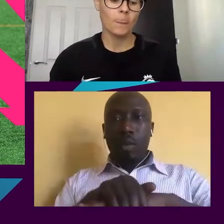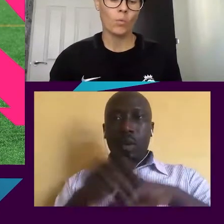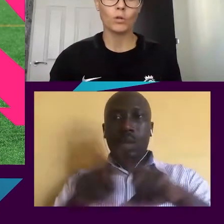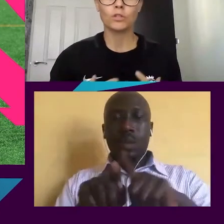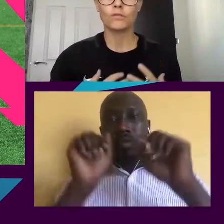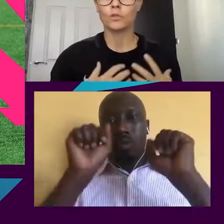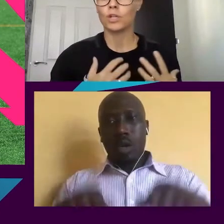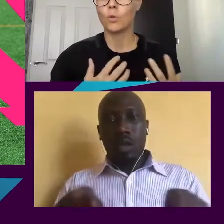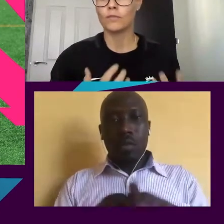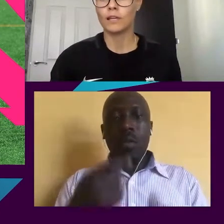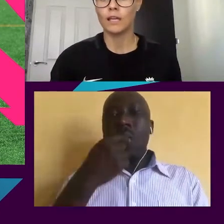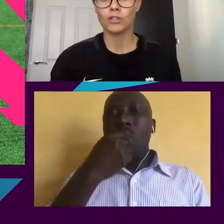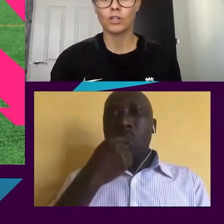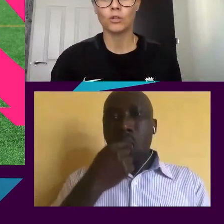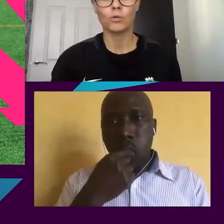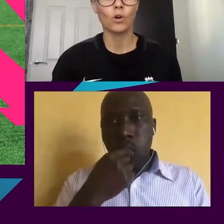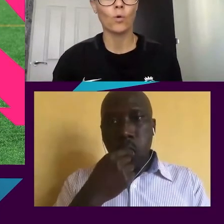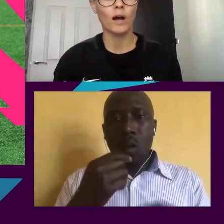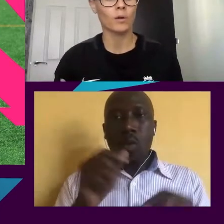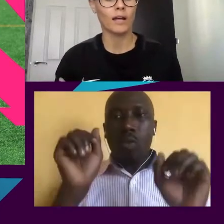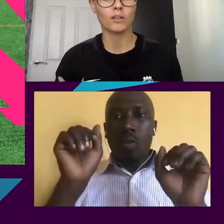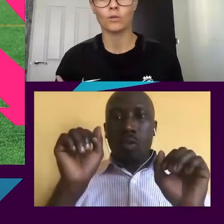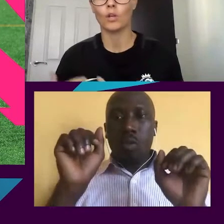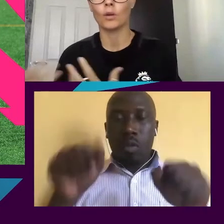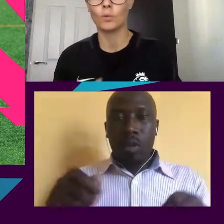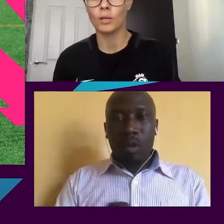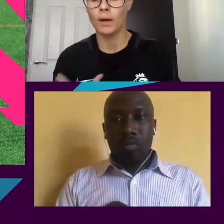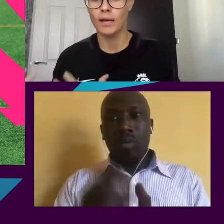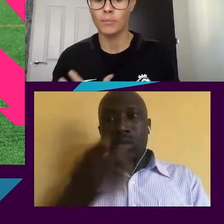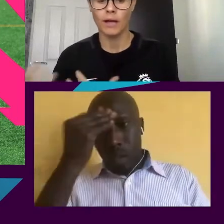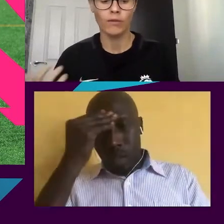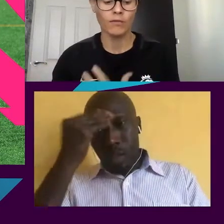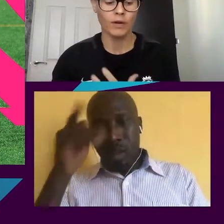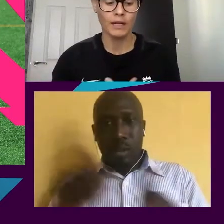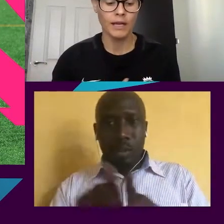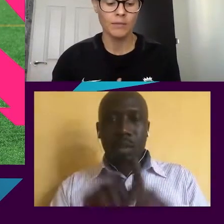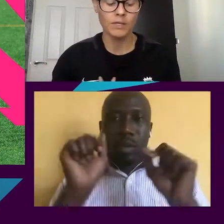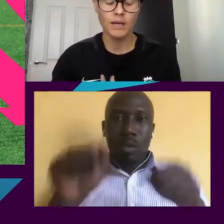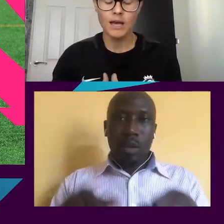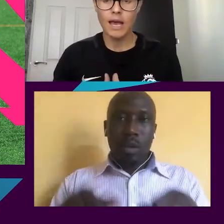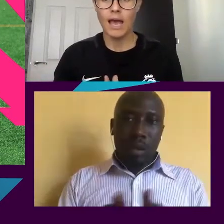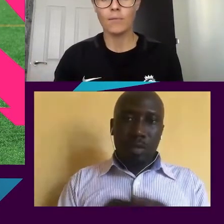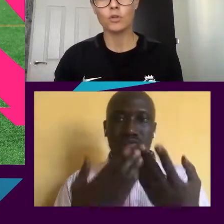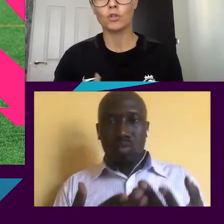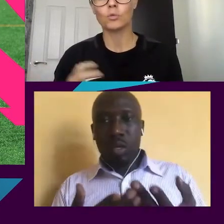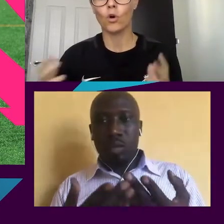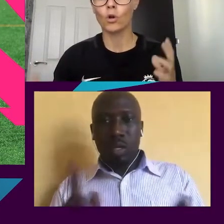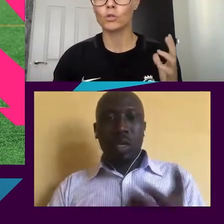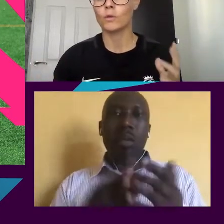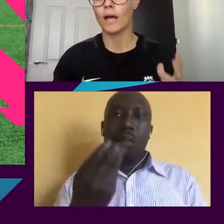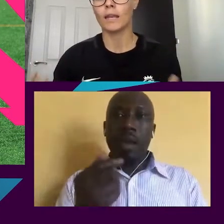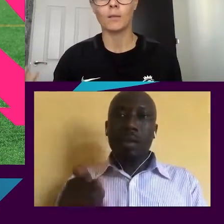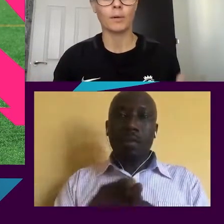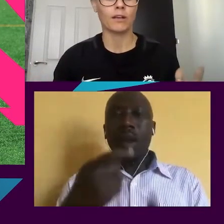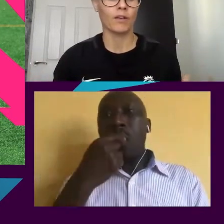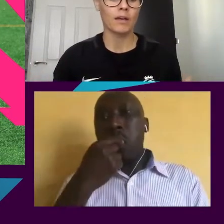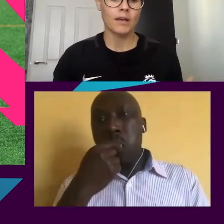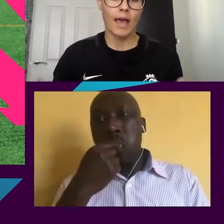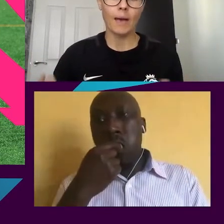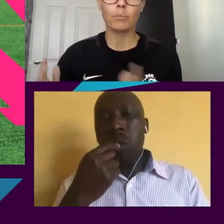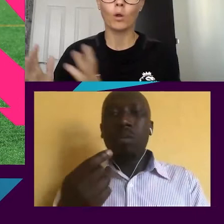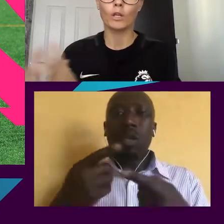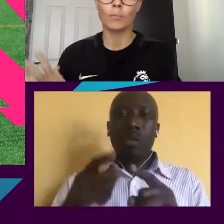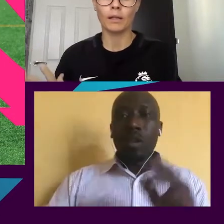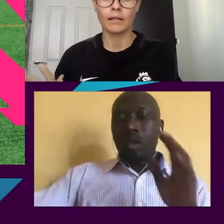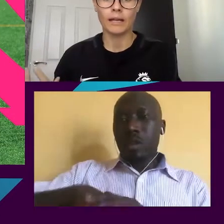So once you've done your qualification, you can go out and you can earn money by refereeing games. So there was also that little bit of a